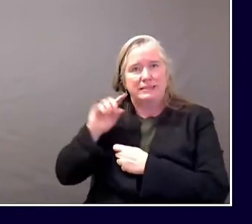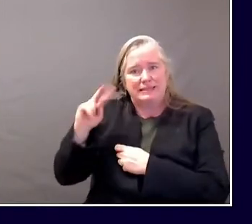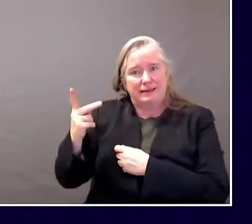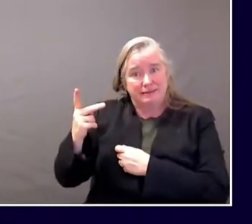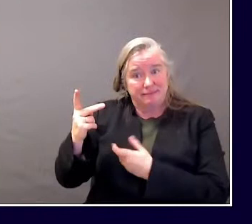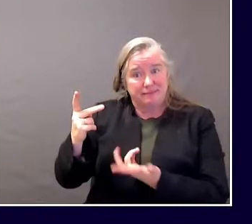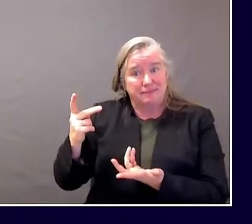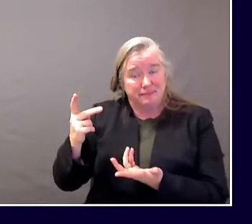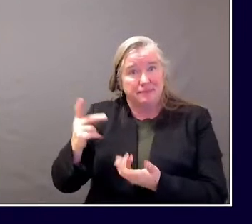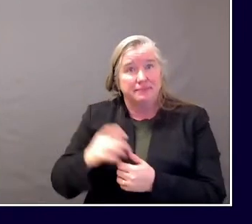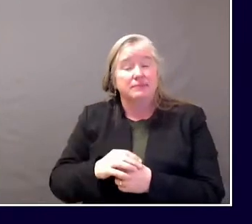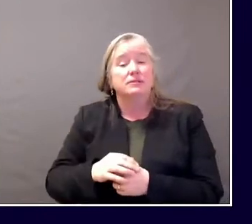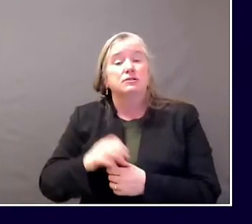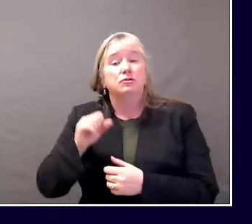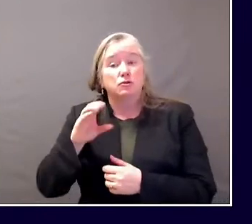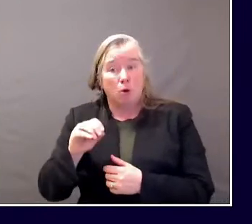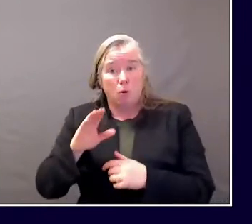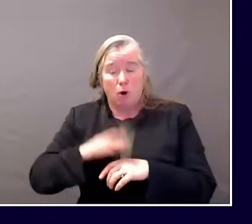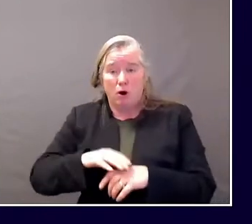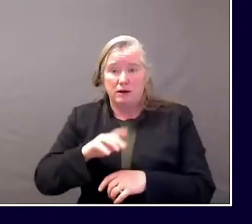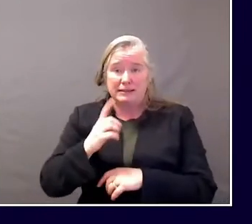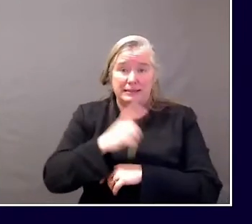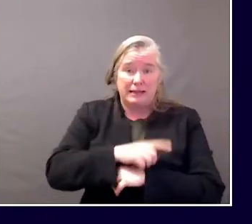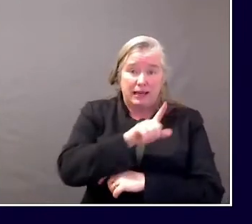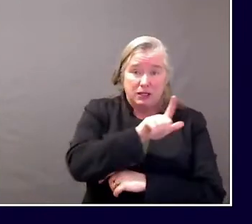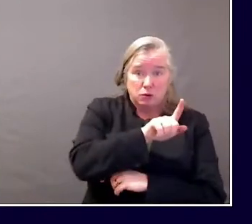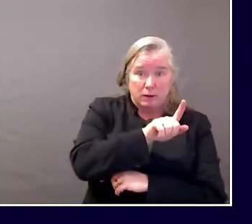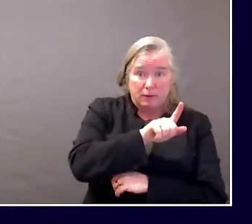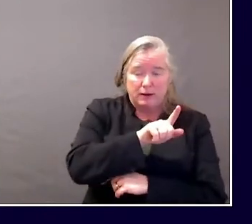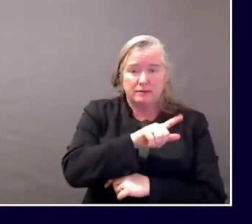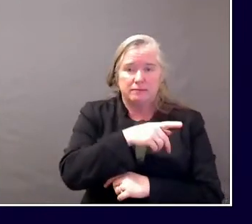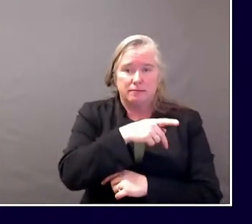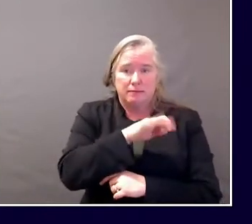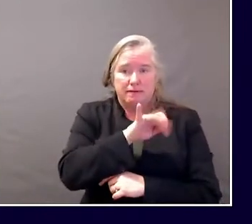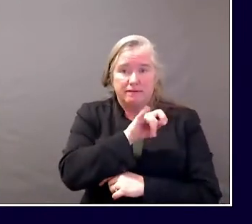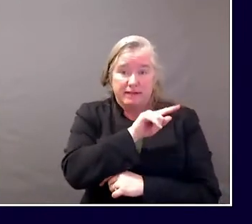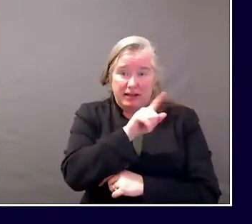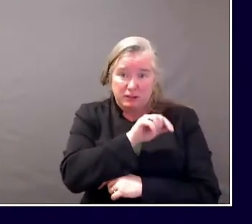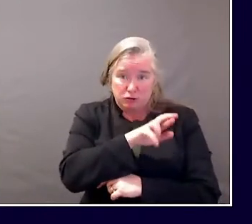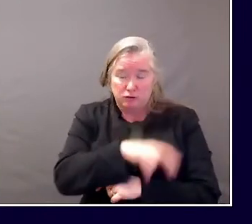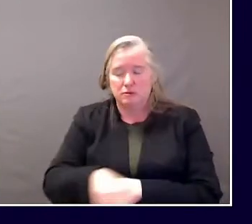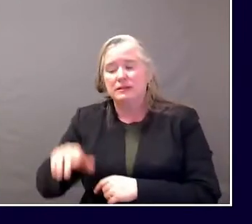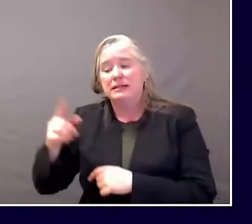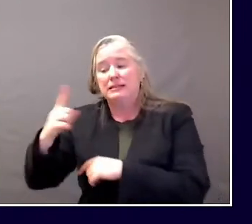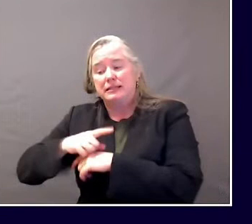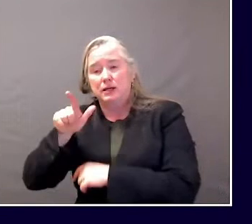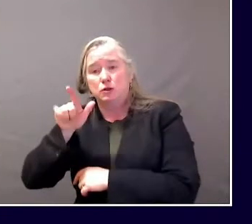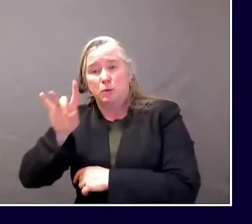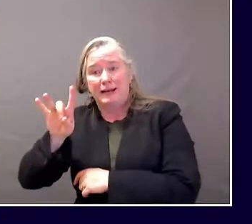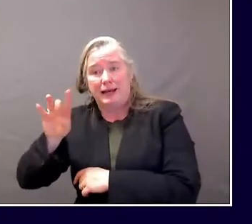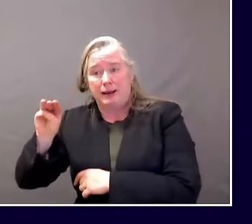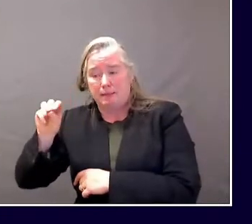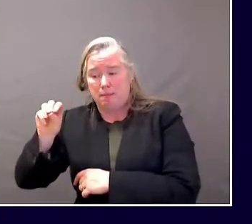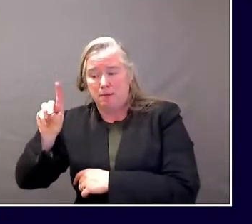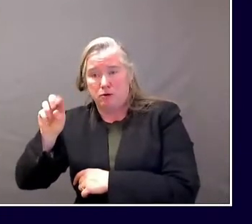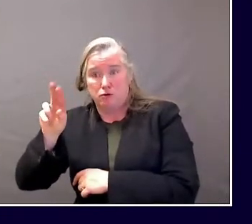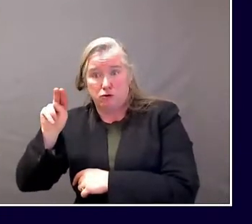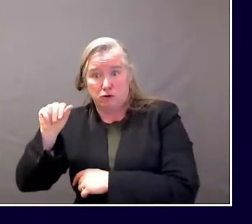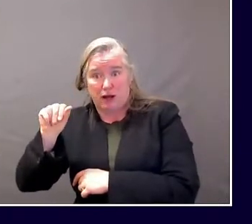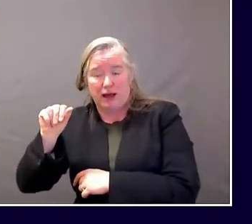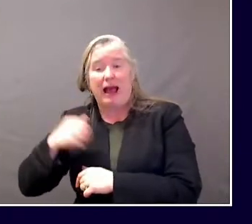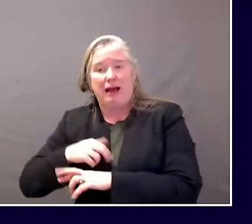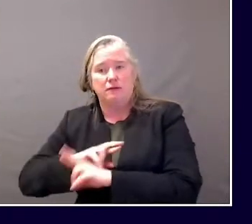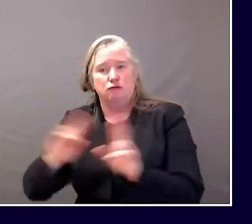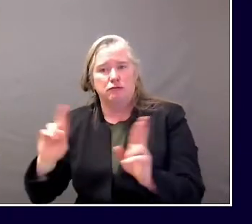sure that on that 21st day or on that 28th day, there will be a second dose available for somebody. So if